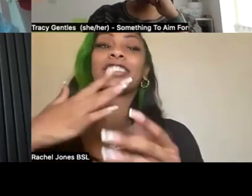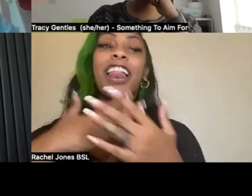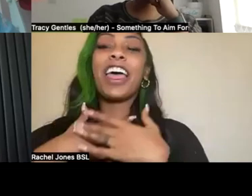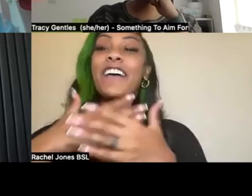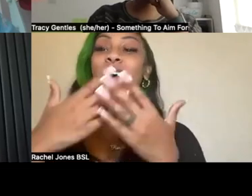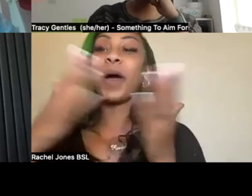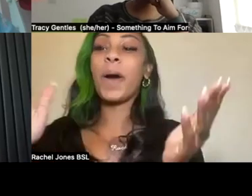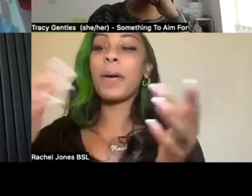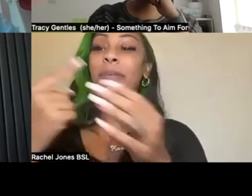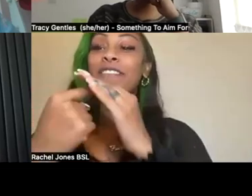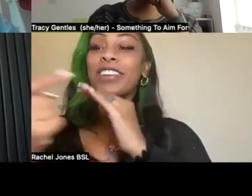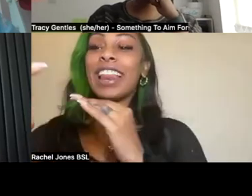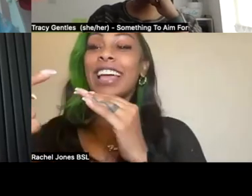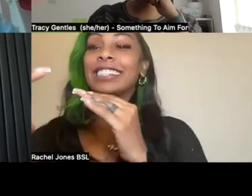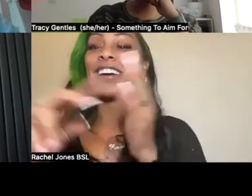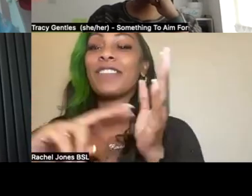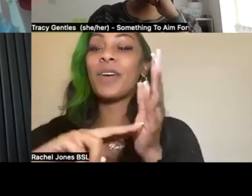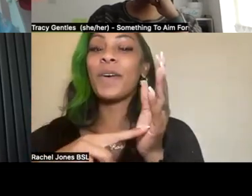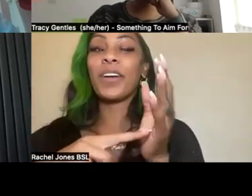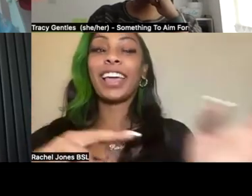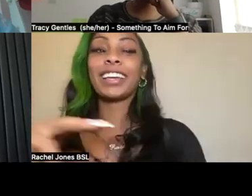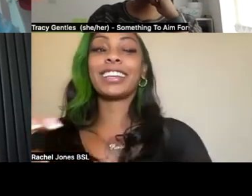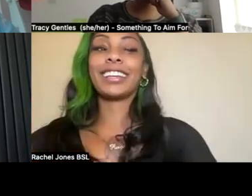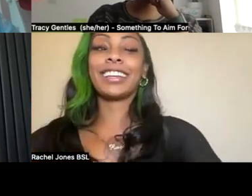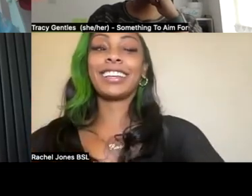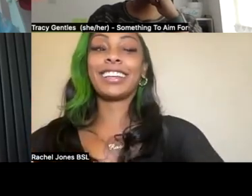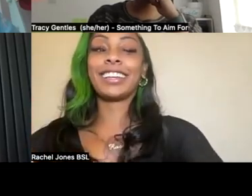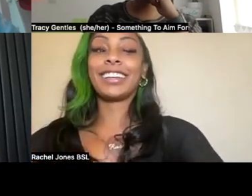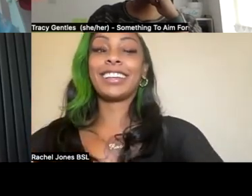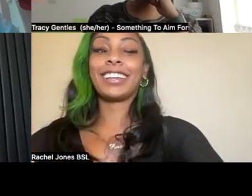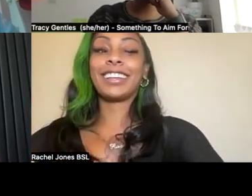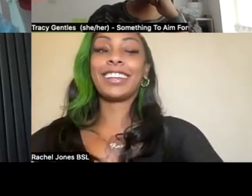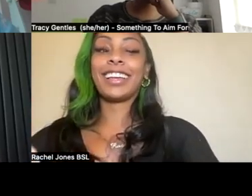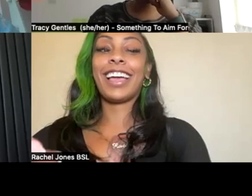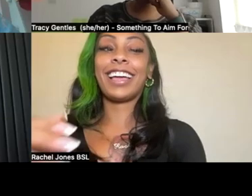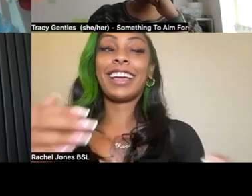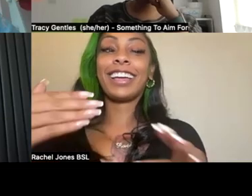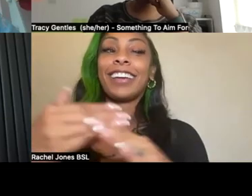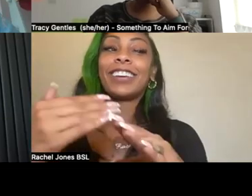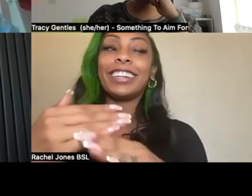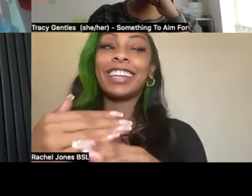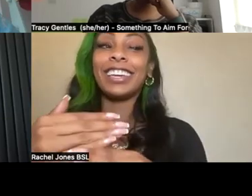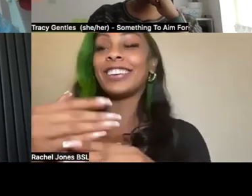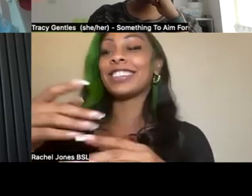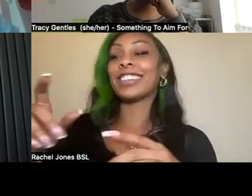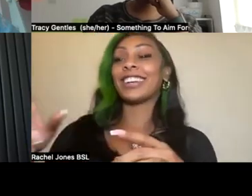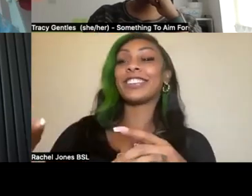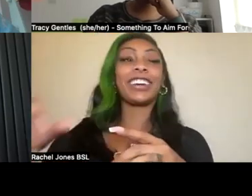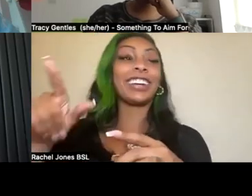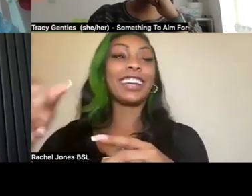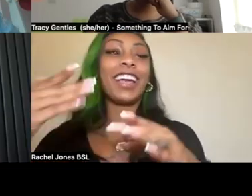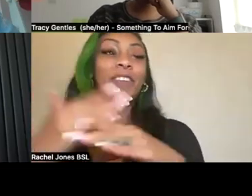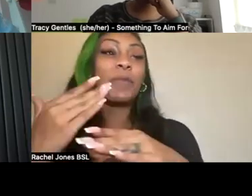freelancers being part of the organisation, but actively welcoming and supporting a freelance community to